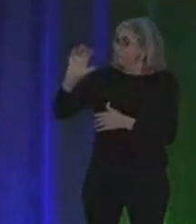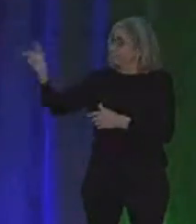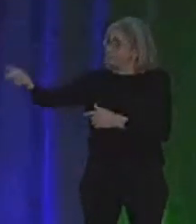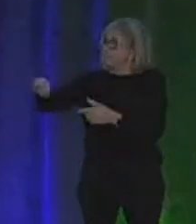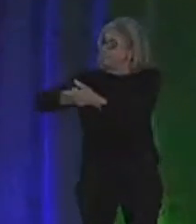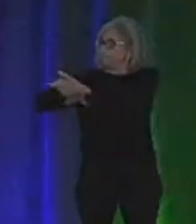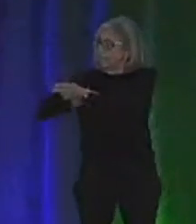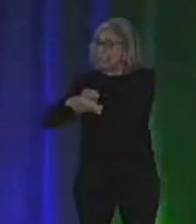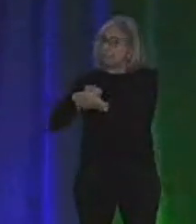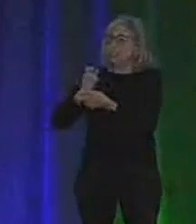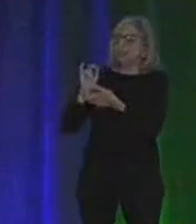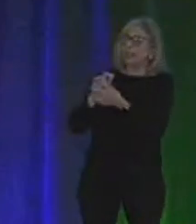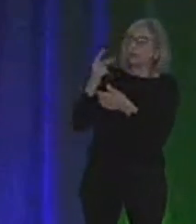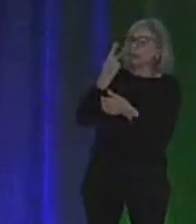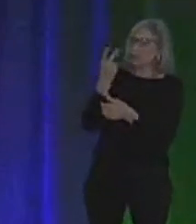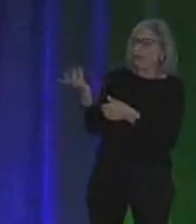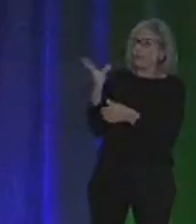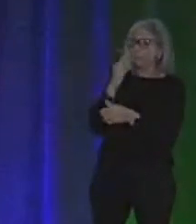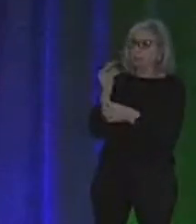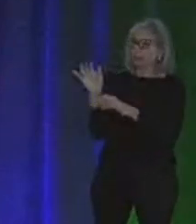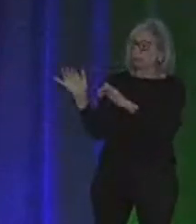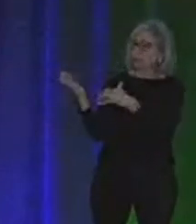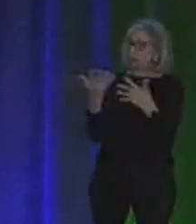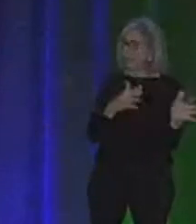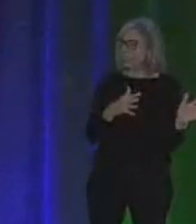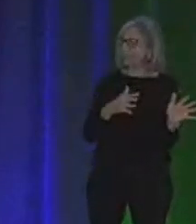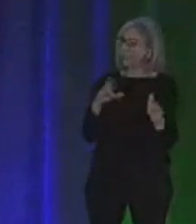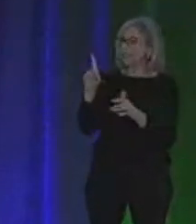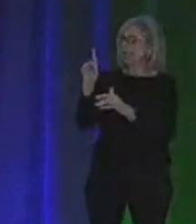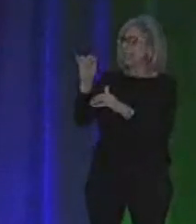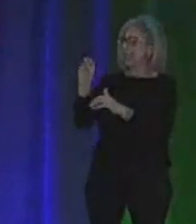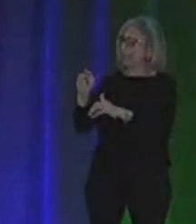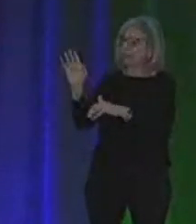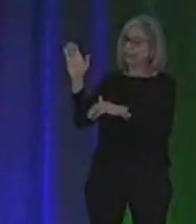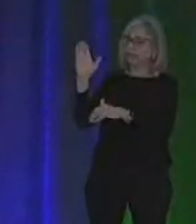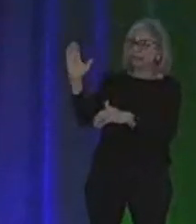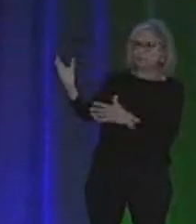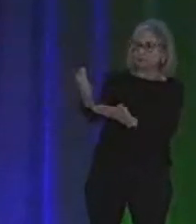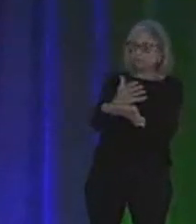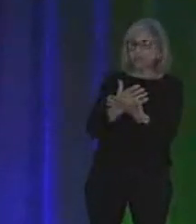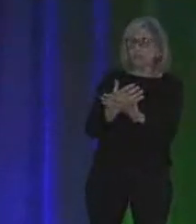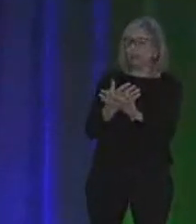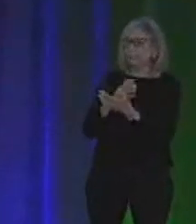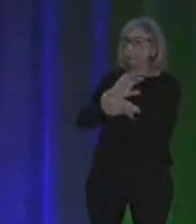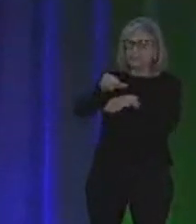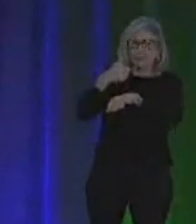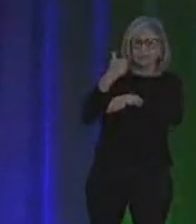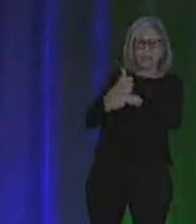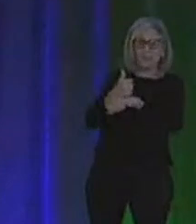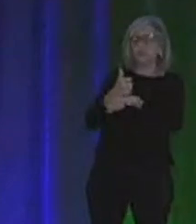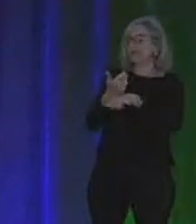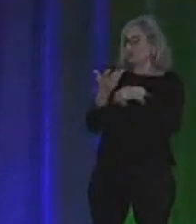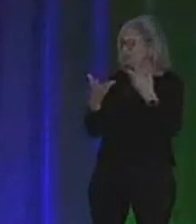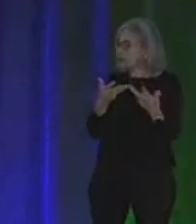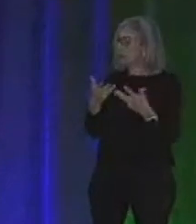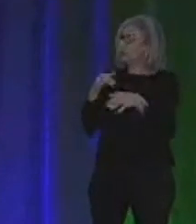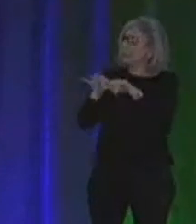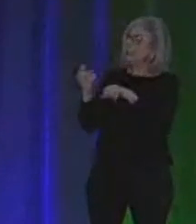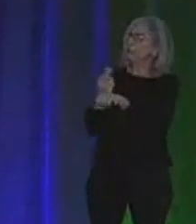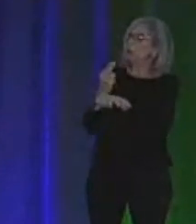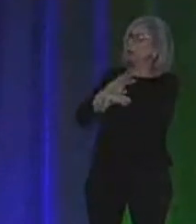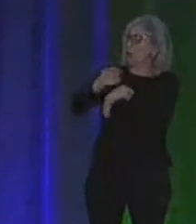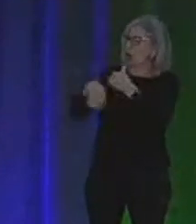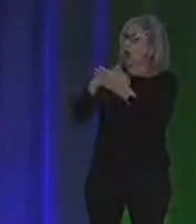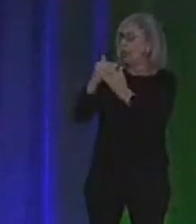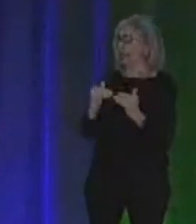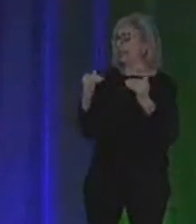await like we saw. And then even if you want to do dynamic data fetching, you just set a cache of no store. And you can obviously still use all the